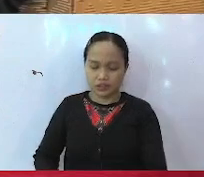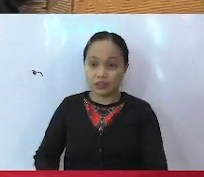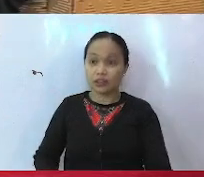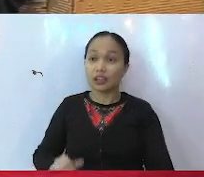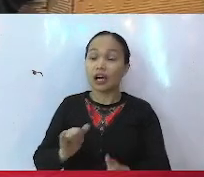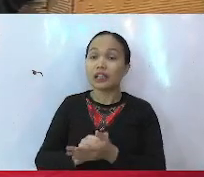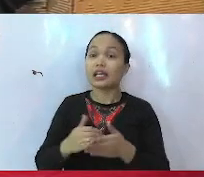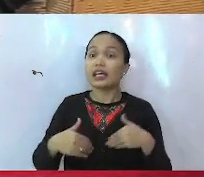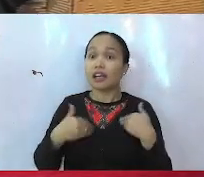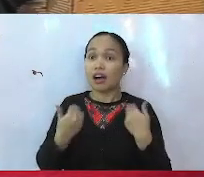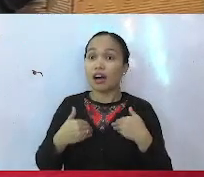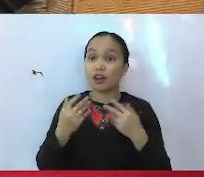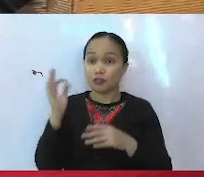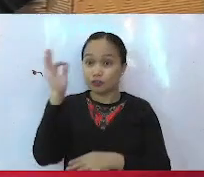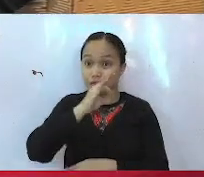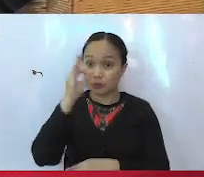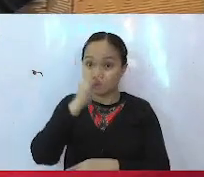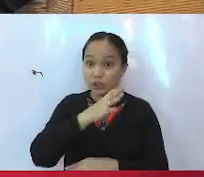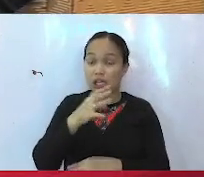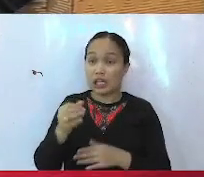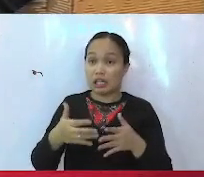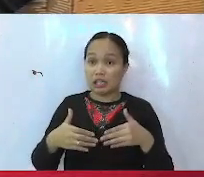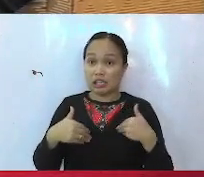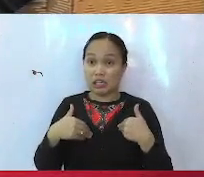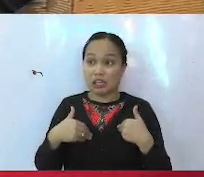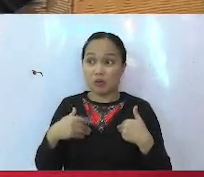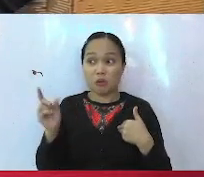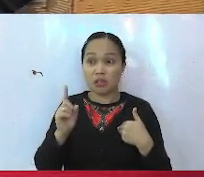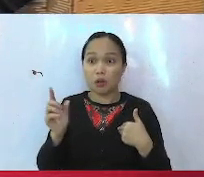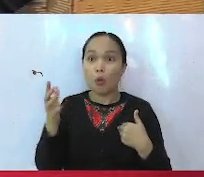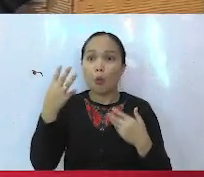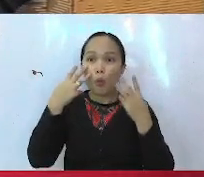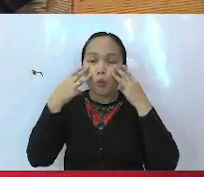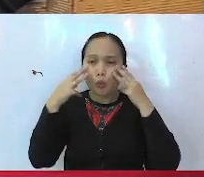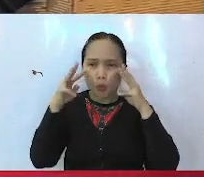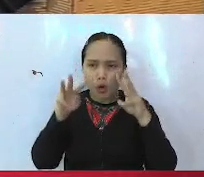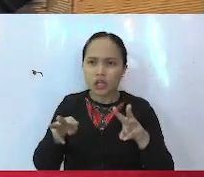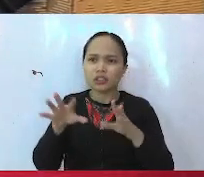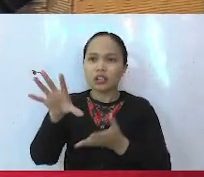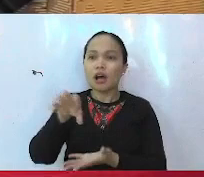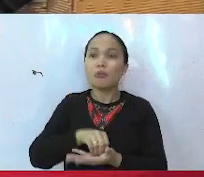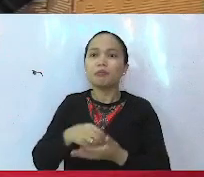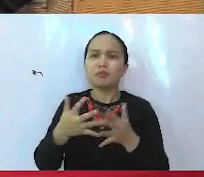I know you watch America. All right, I know you do.